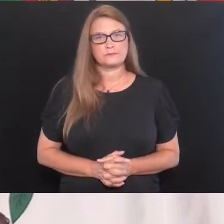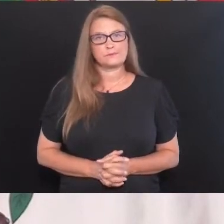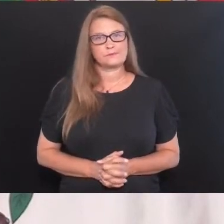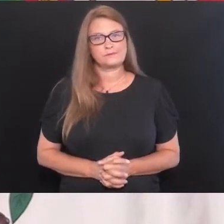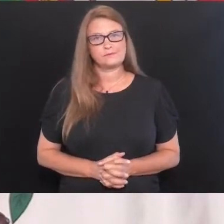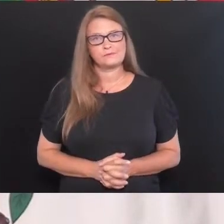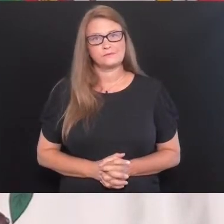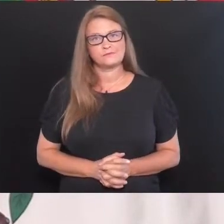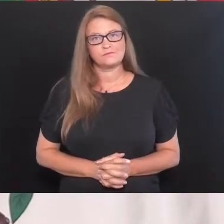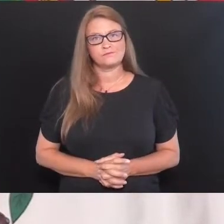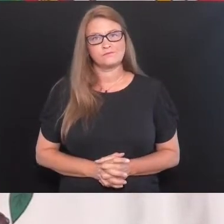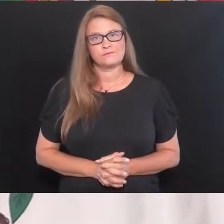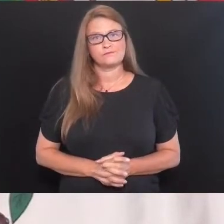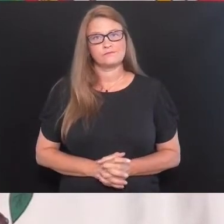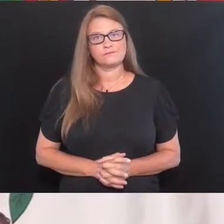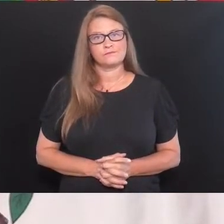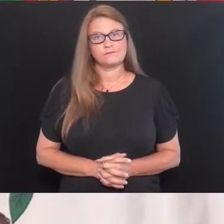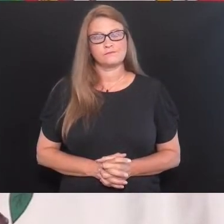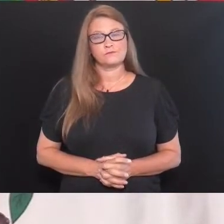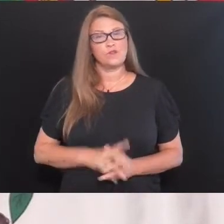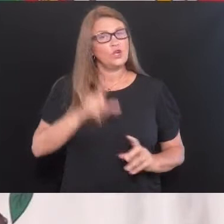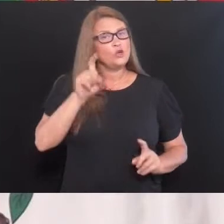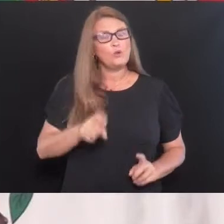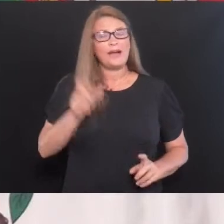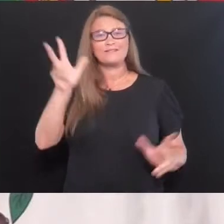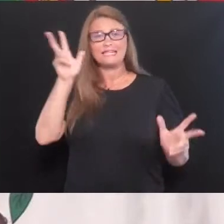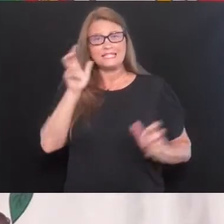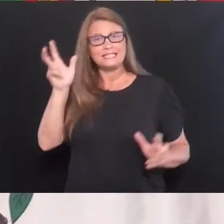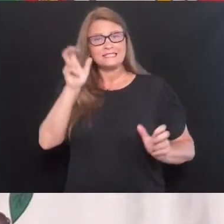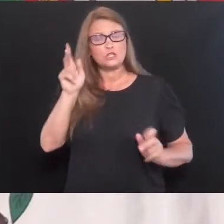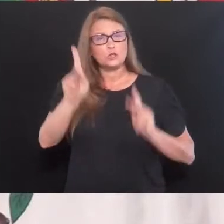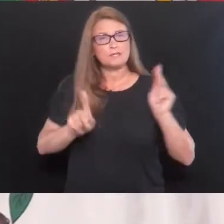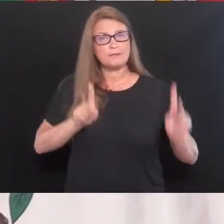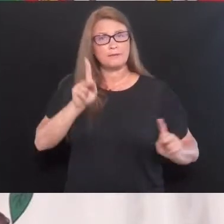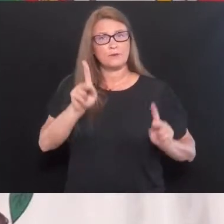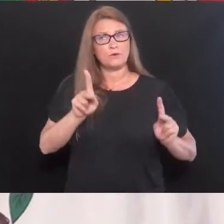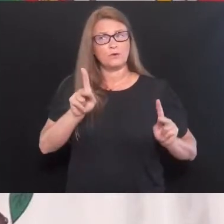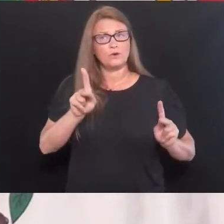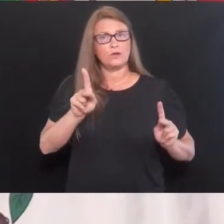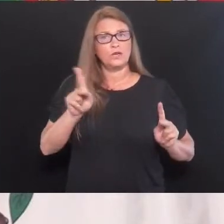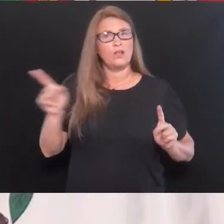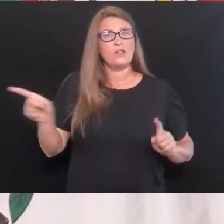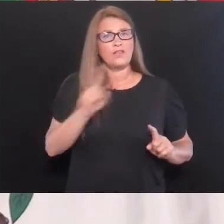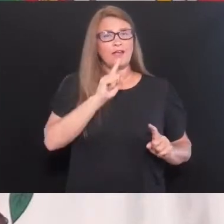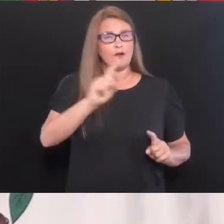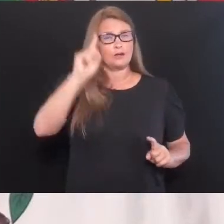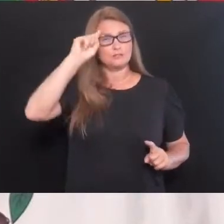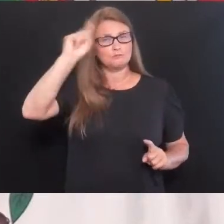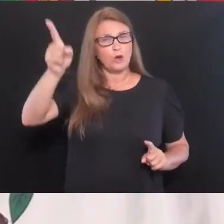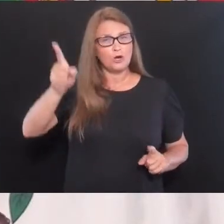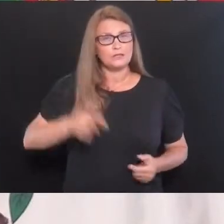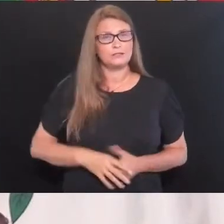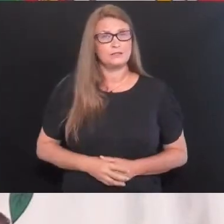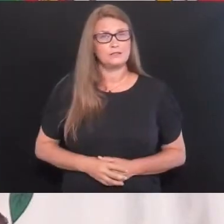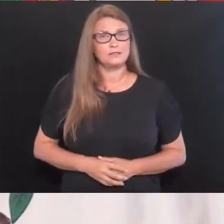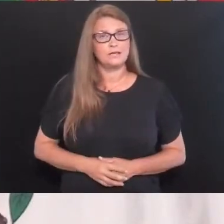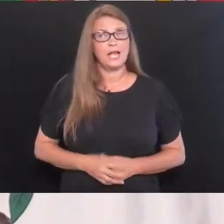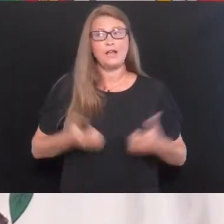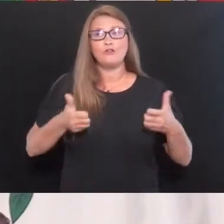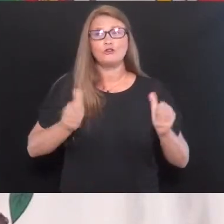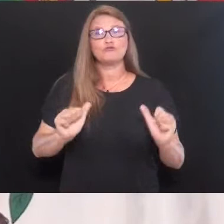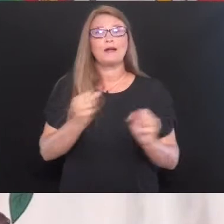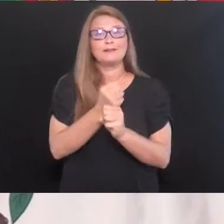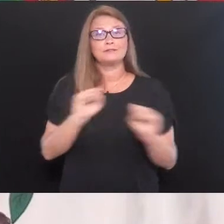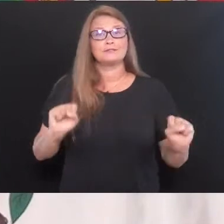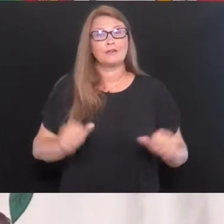you got to listen. You got to listen to these people. These people are really good people, and they're really smart, and they're trying to save your life every